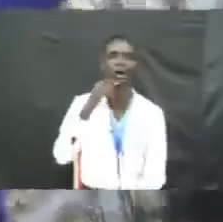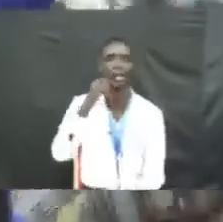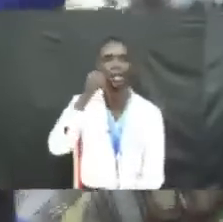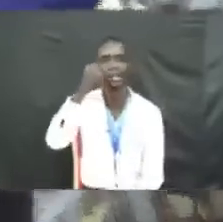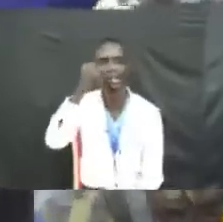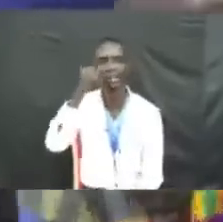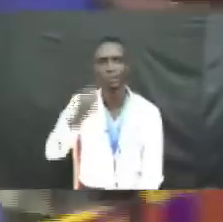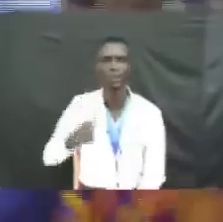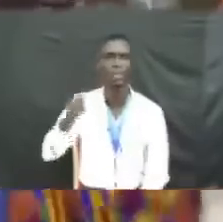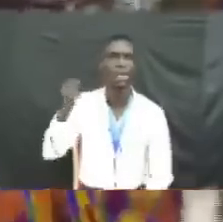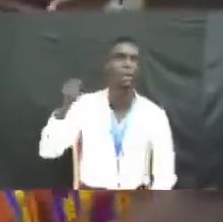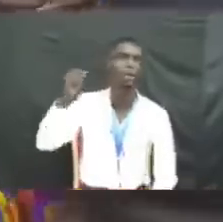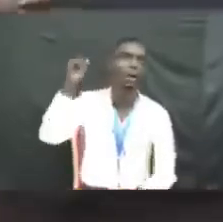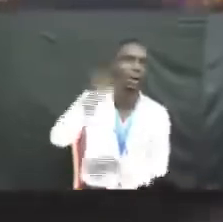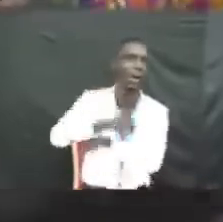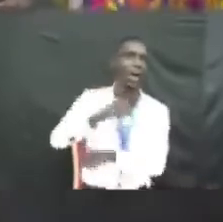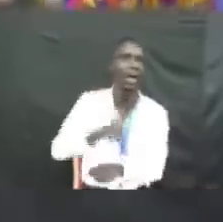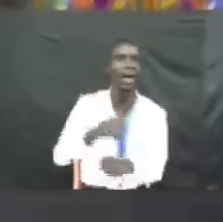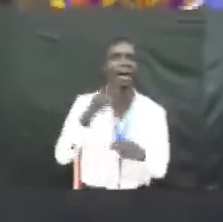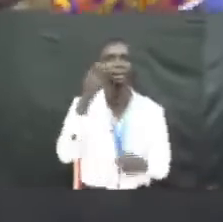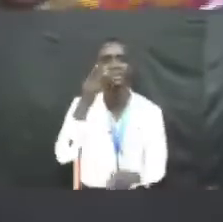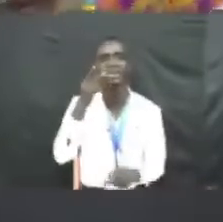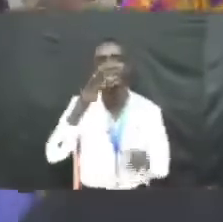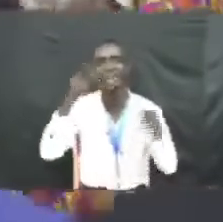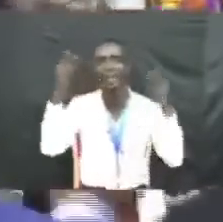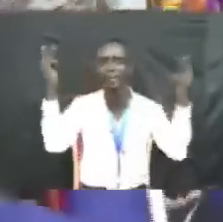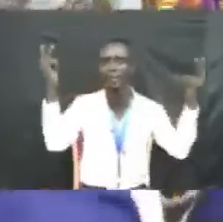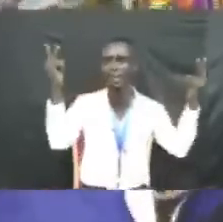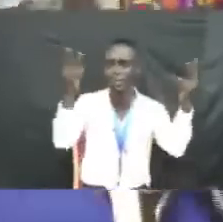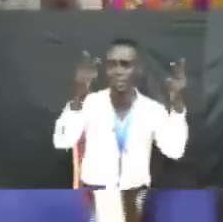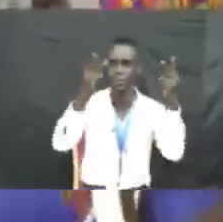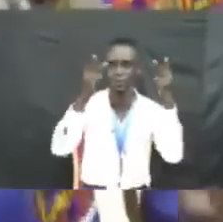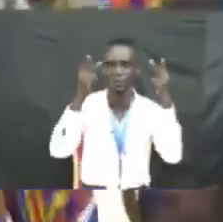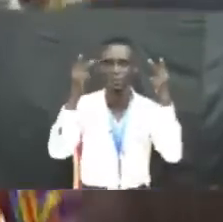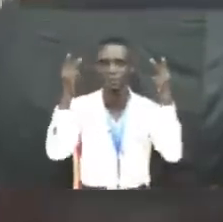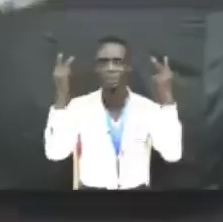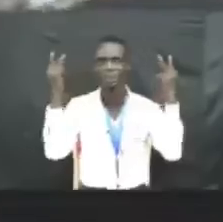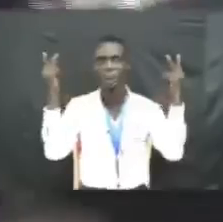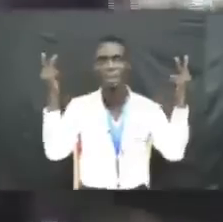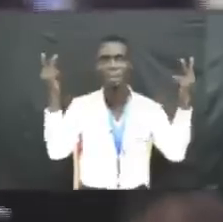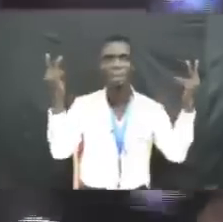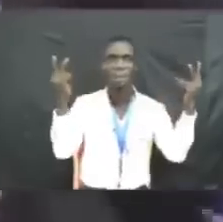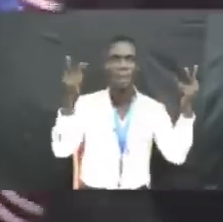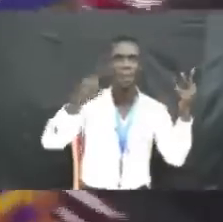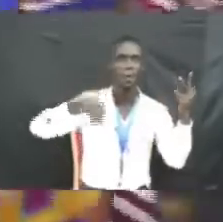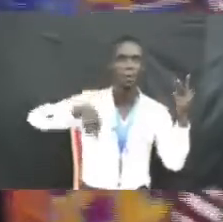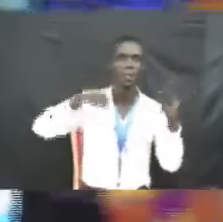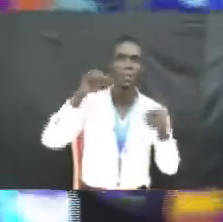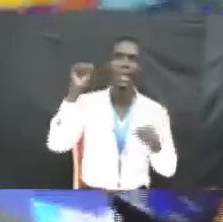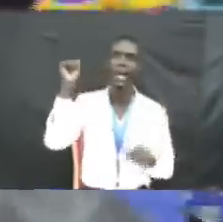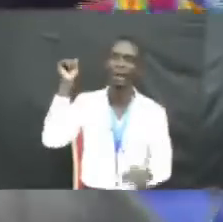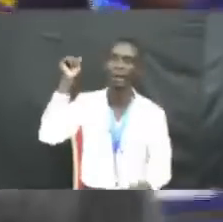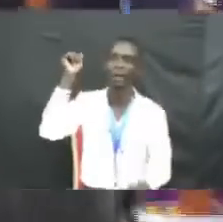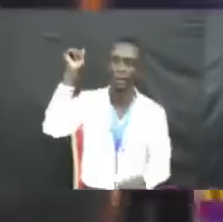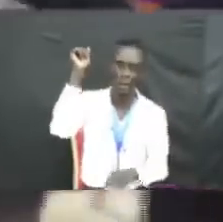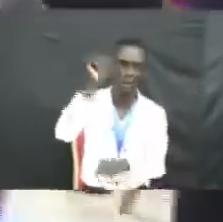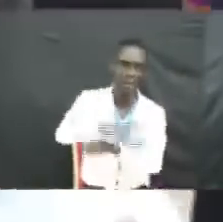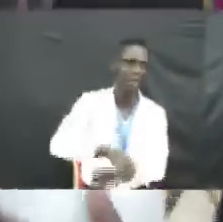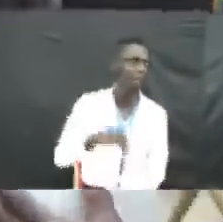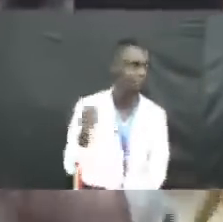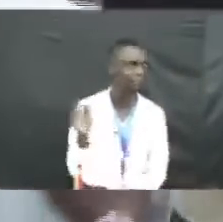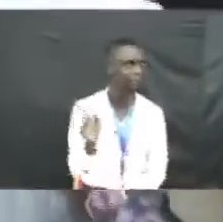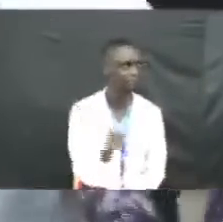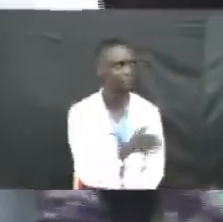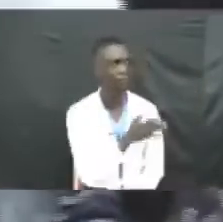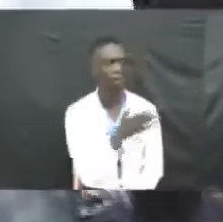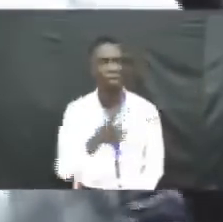Surely we shall over the victory. Oh, we shall overcome.